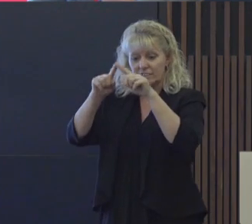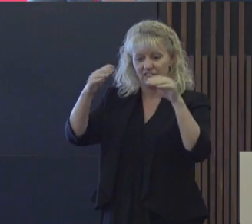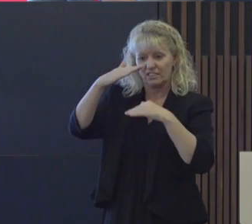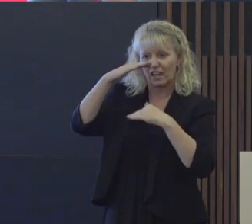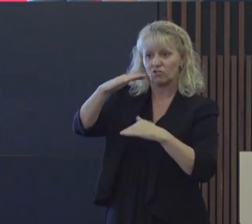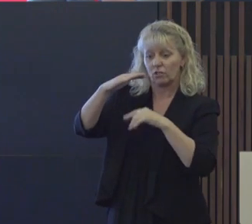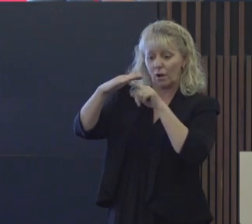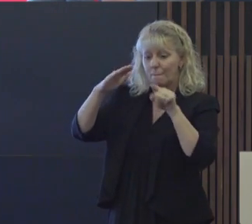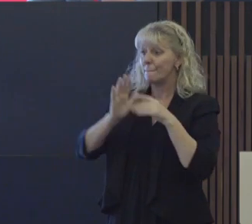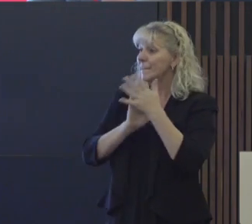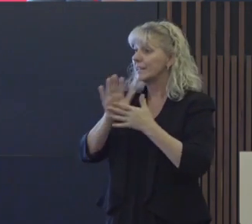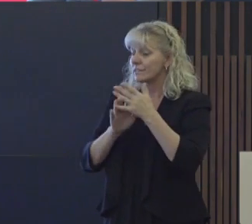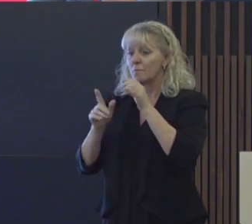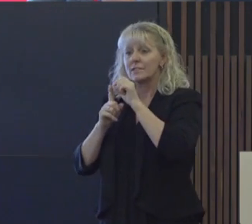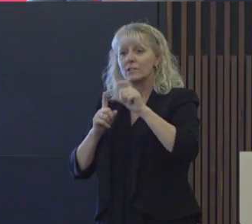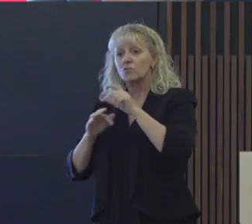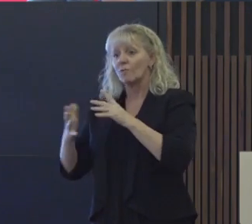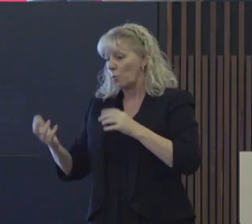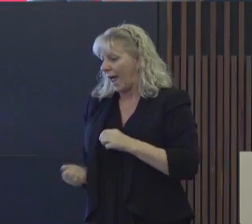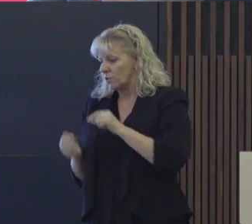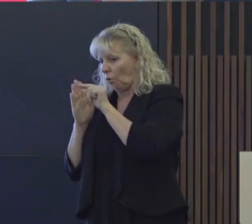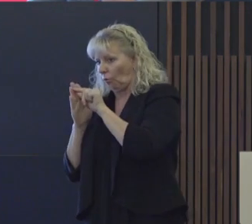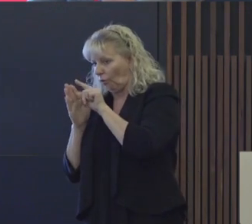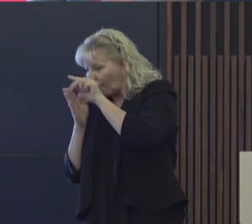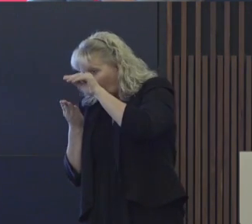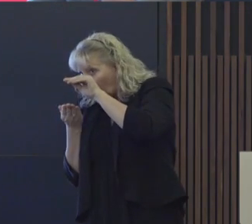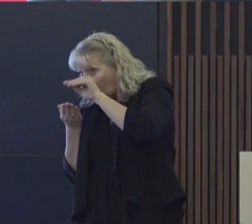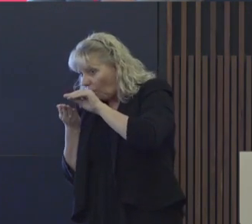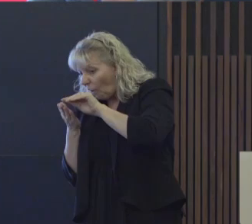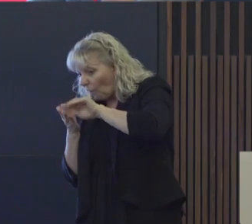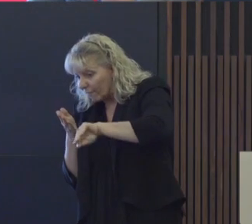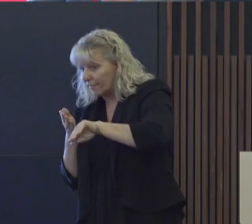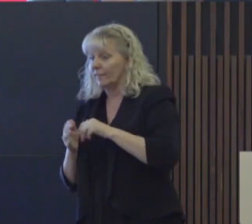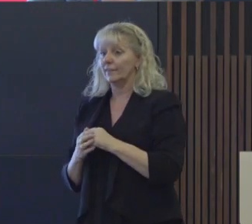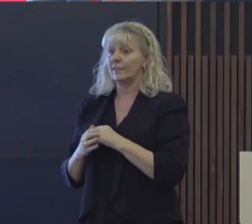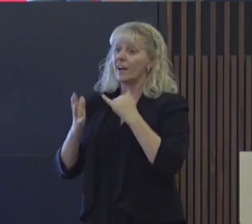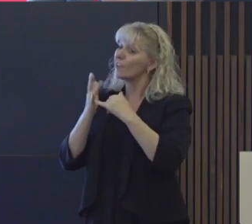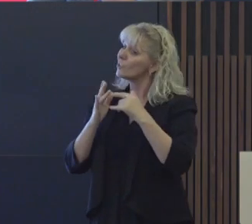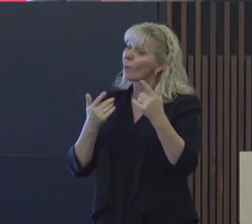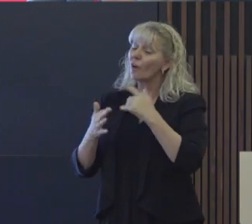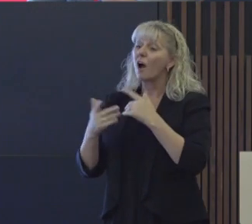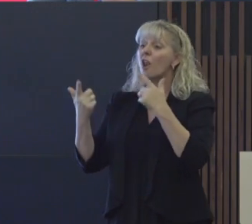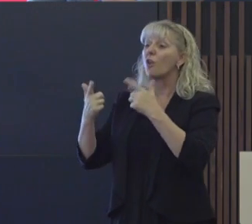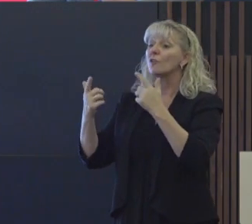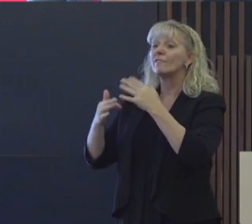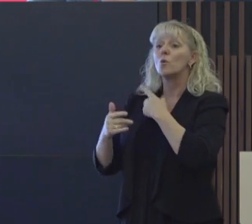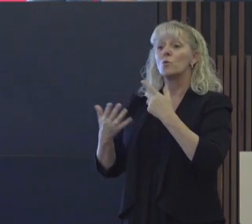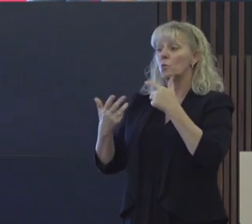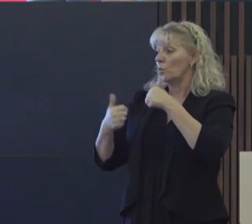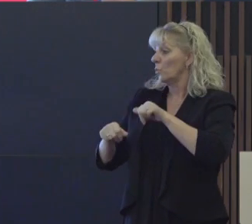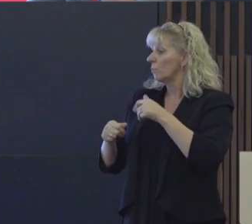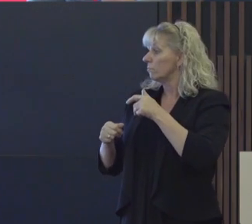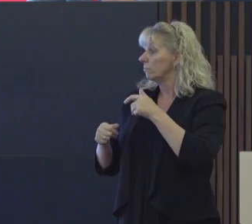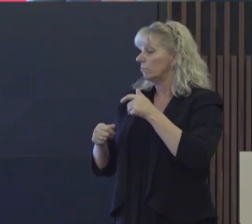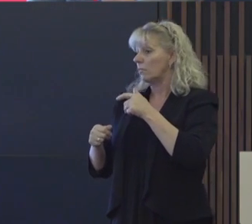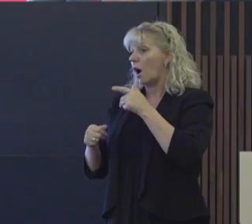that they would lose a percentage of their wage. So effectively they were losing, a lot of them were losing half of